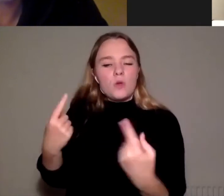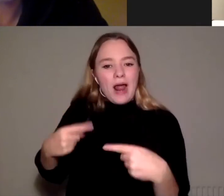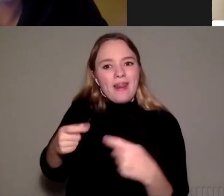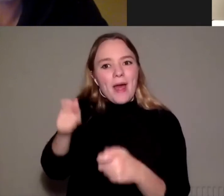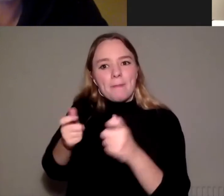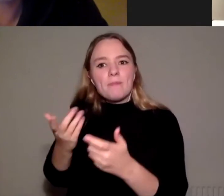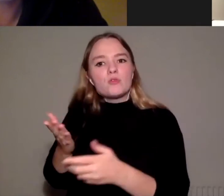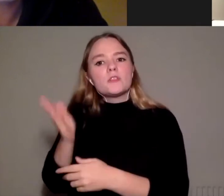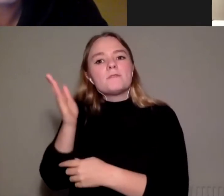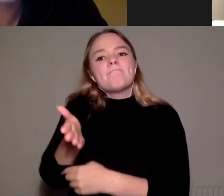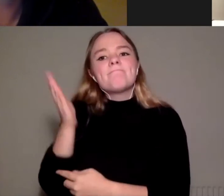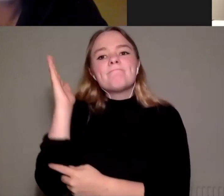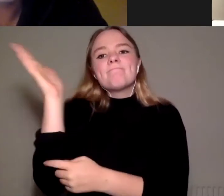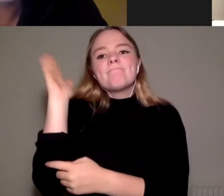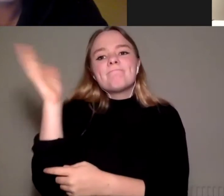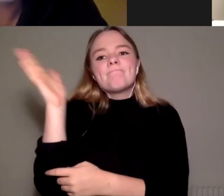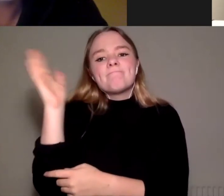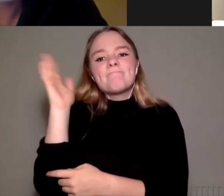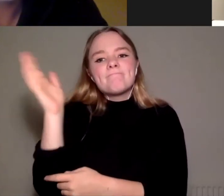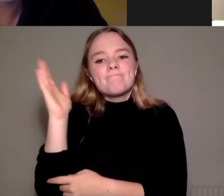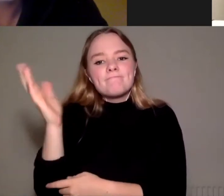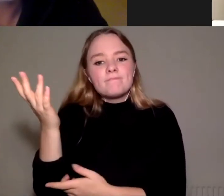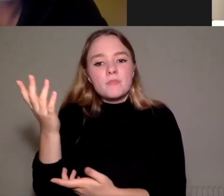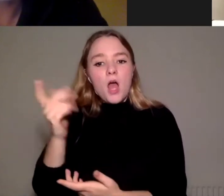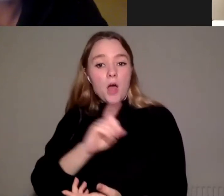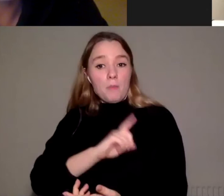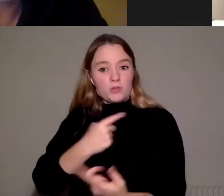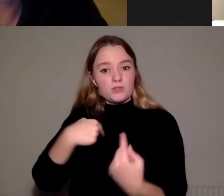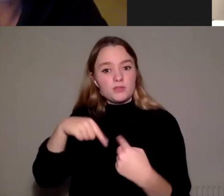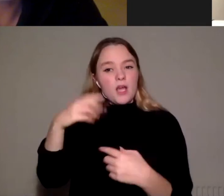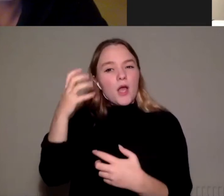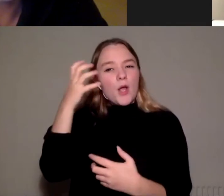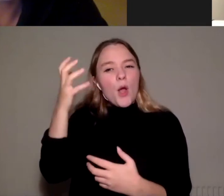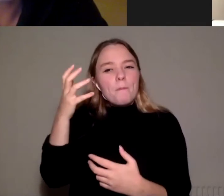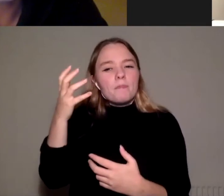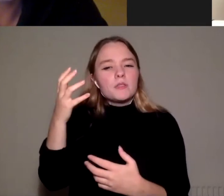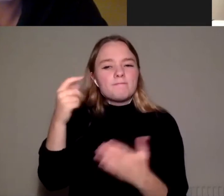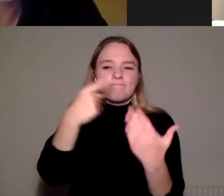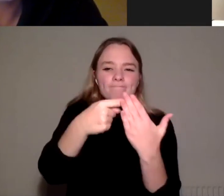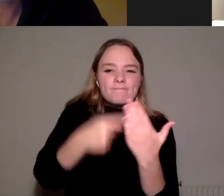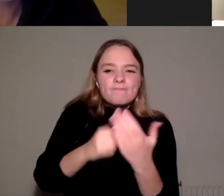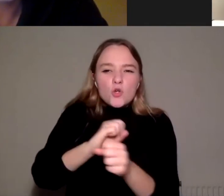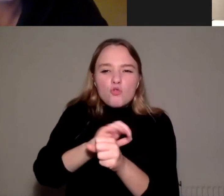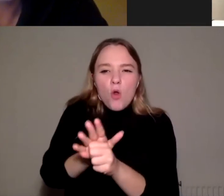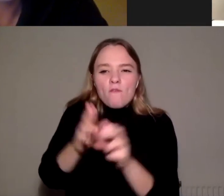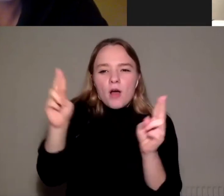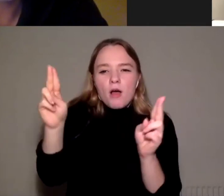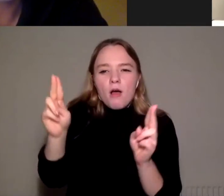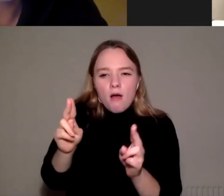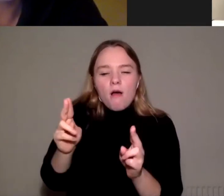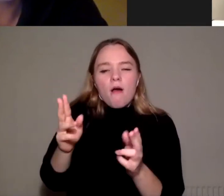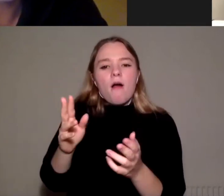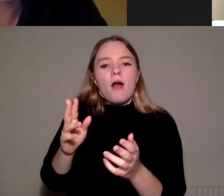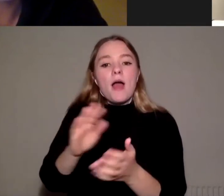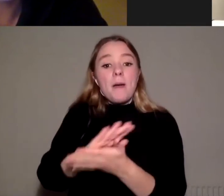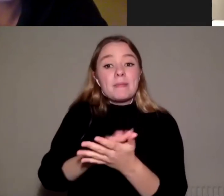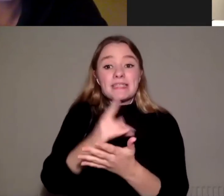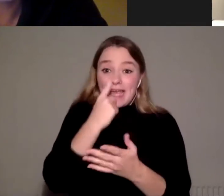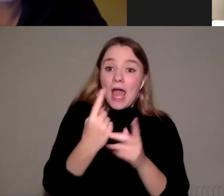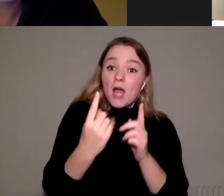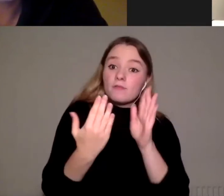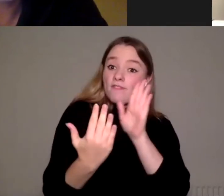and have their voices heard, because as government guidelines are relaxing, there's a lot more in-person opportunities, and there's a lot